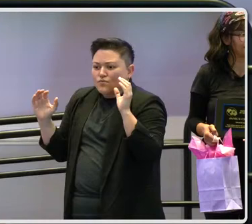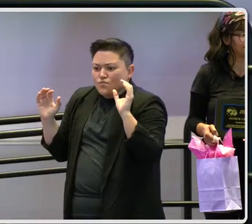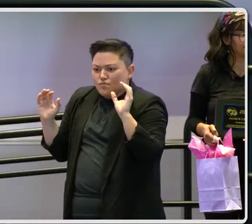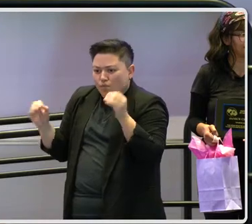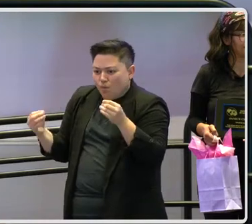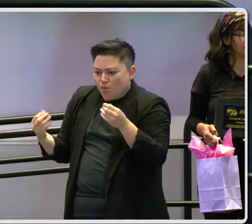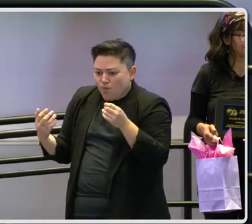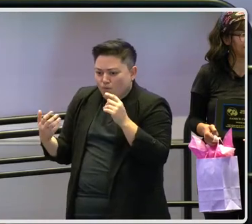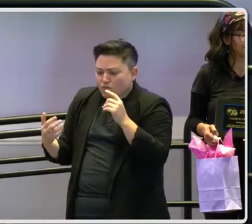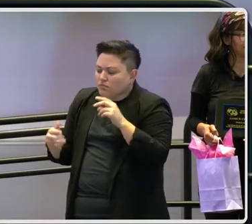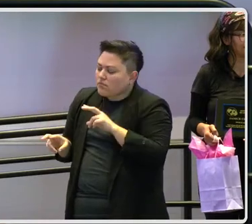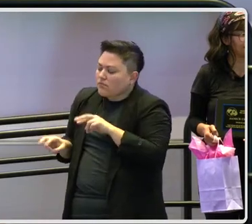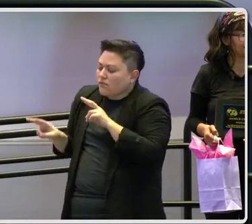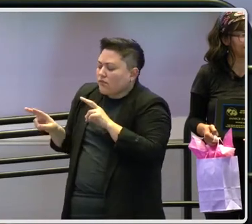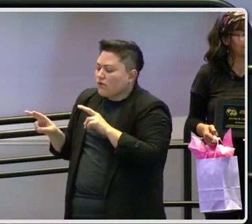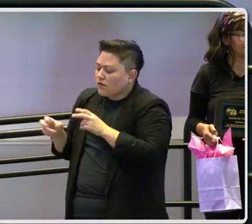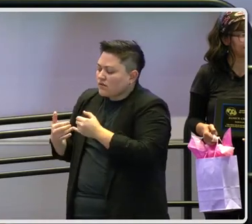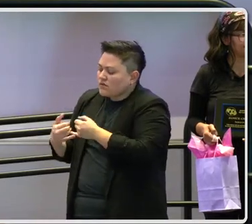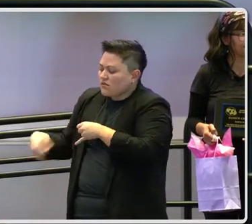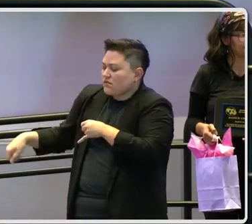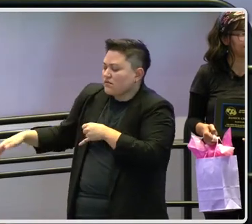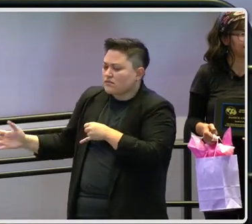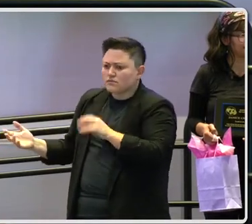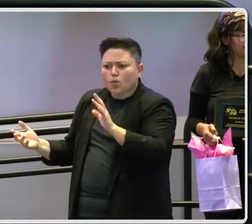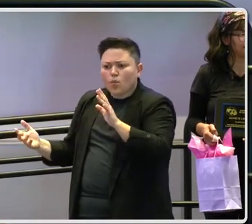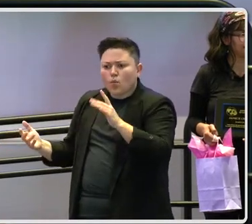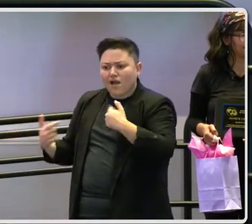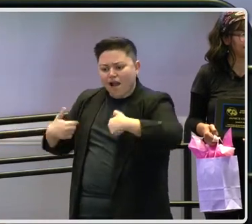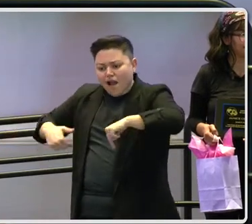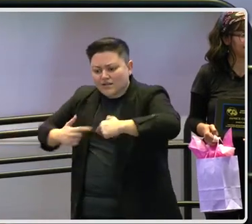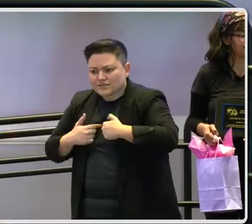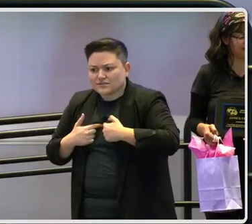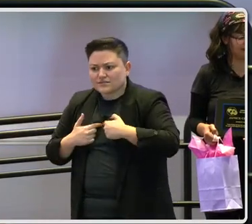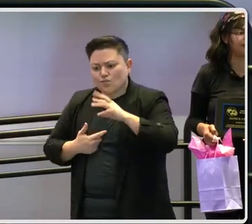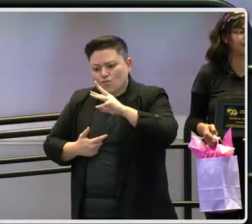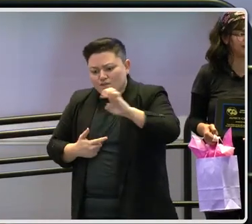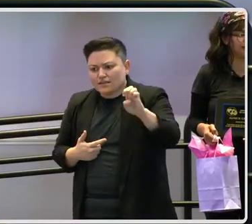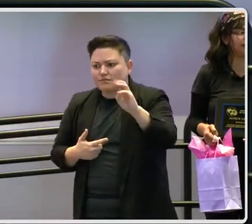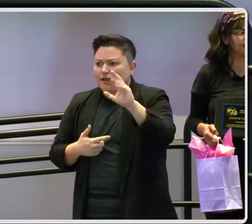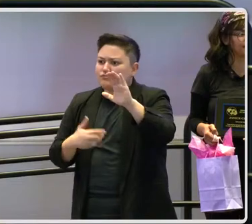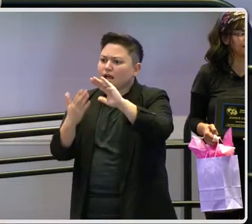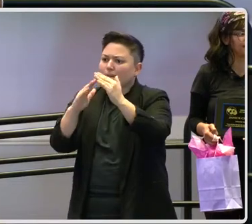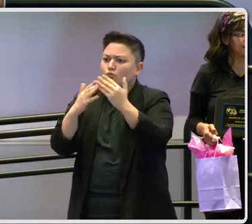U's. It's a us, it's a we, it's a Mt SAC community.